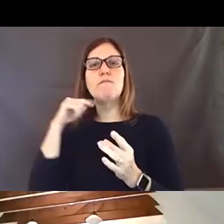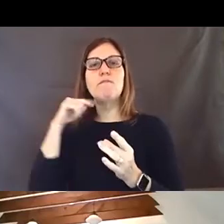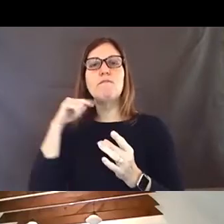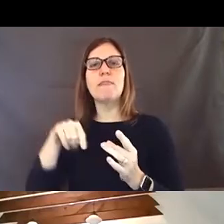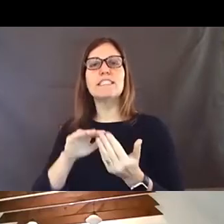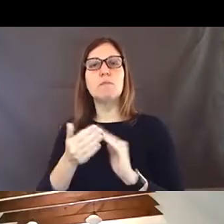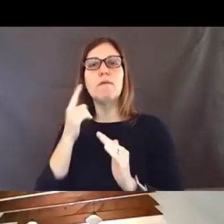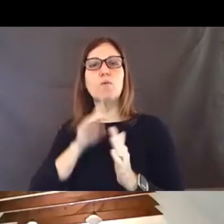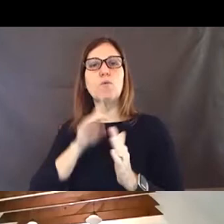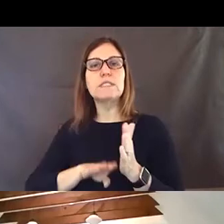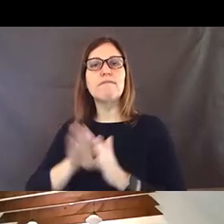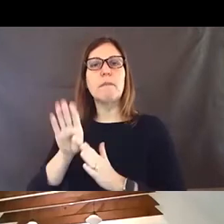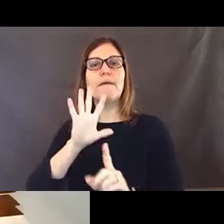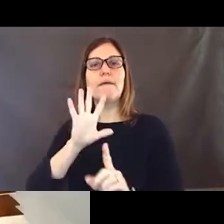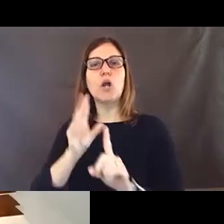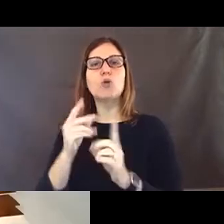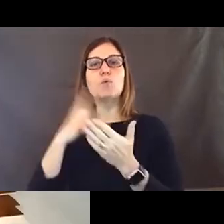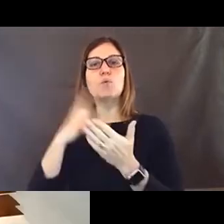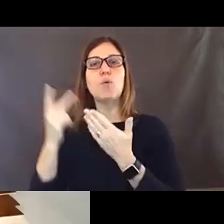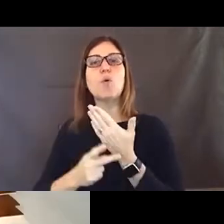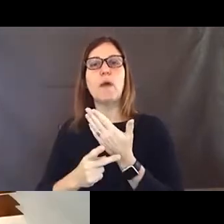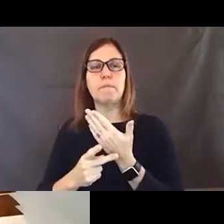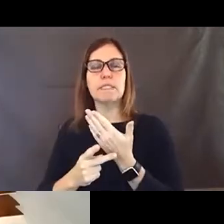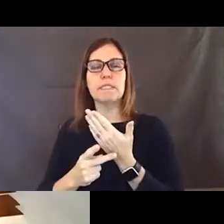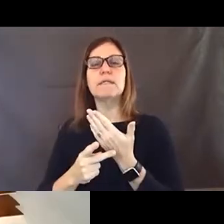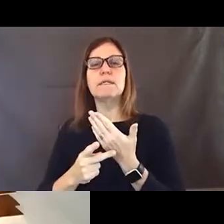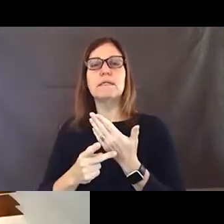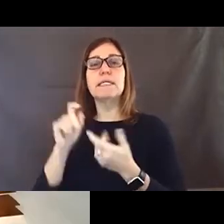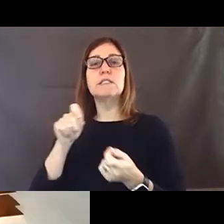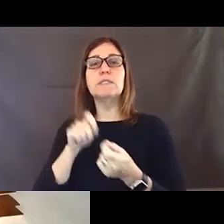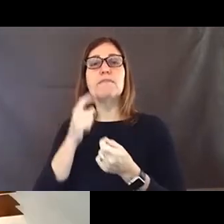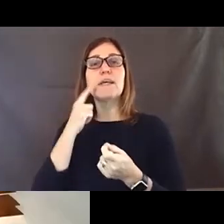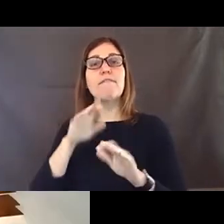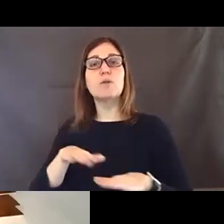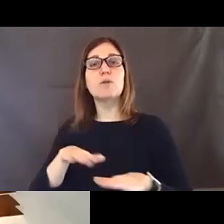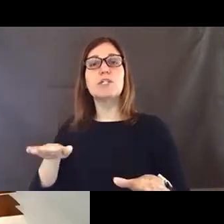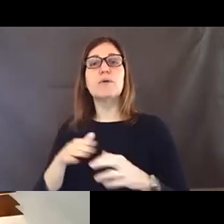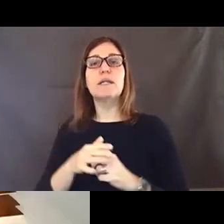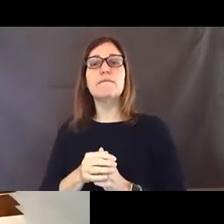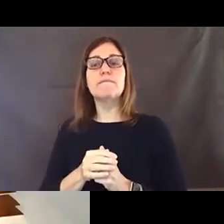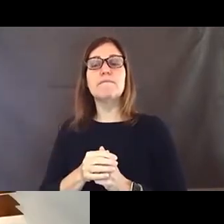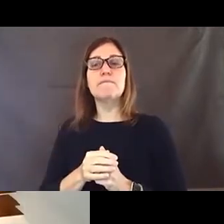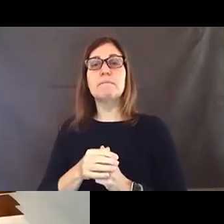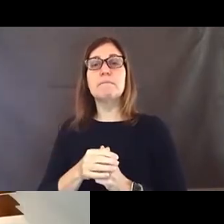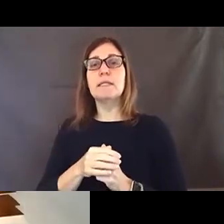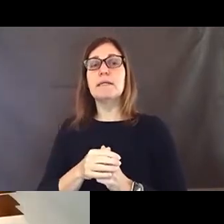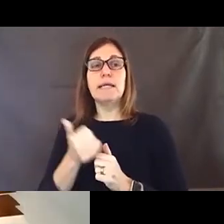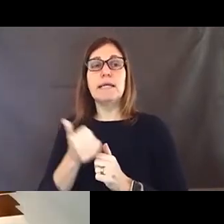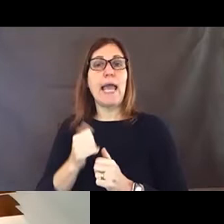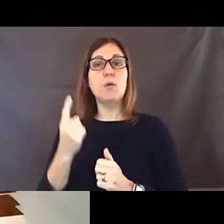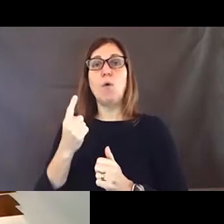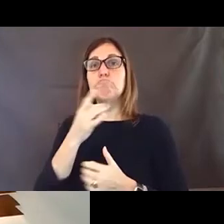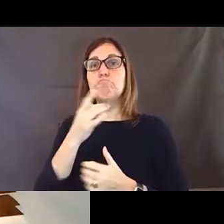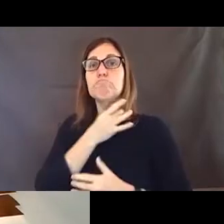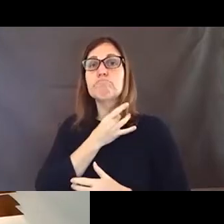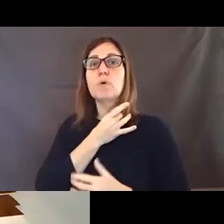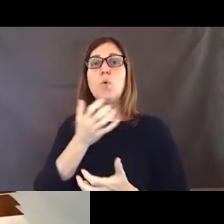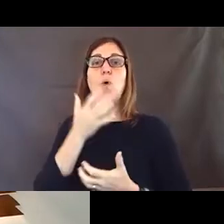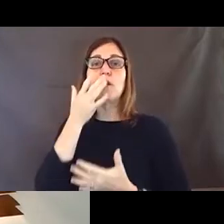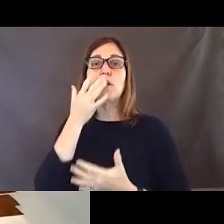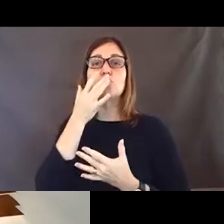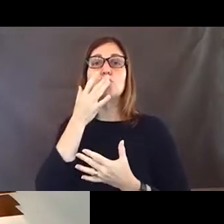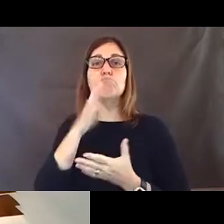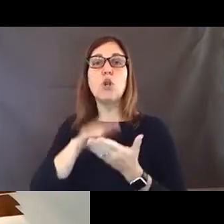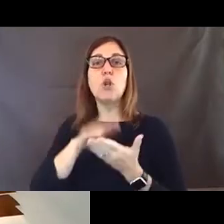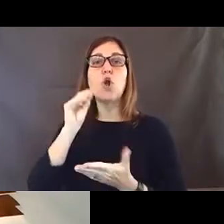cultural programs, specifically for children and anyone wanting to learn more about culture.